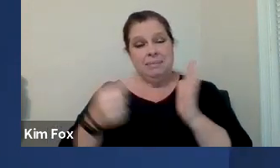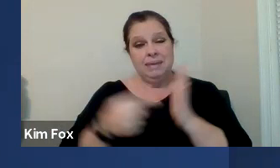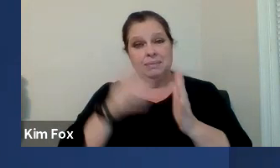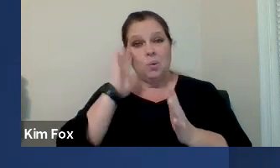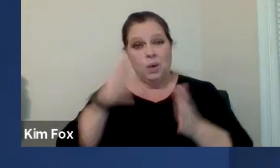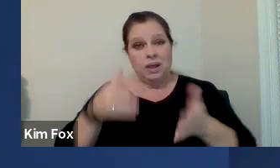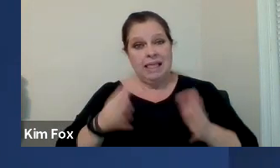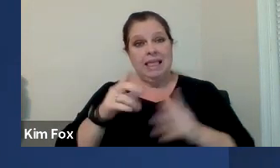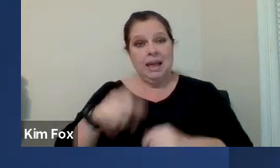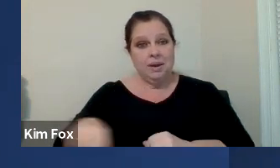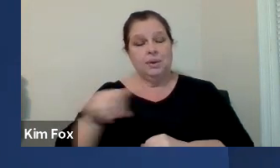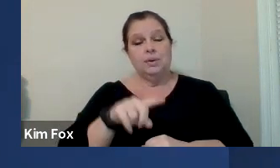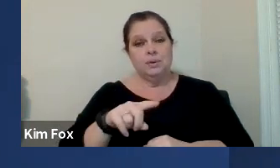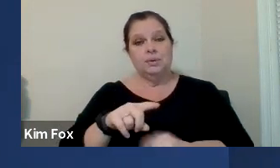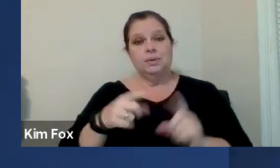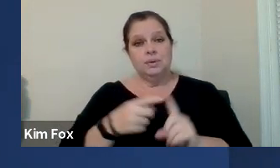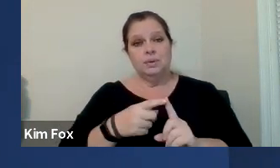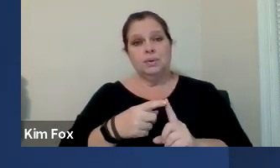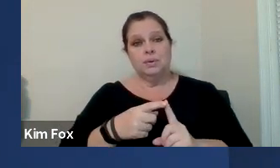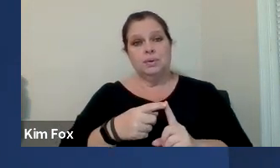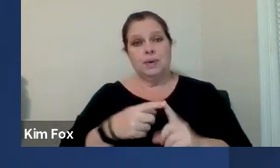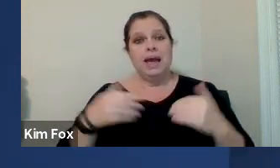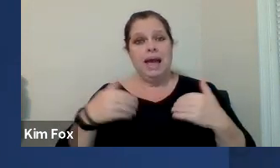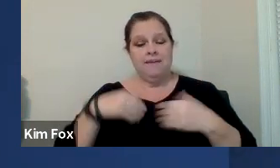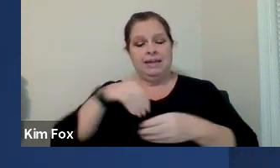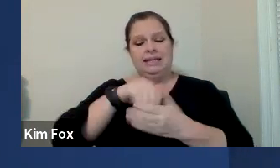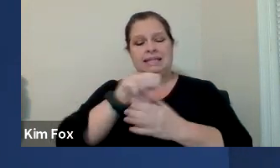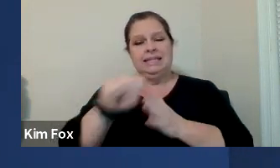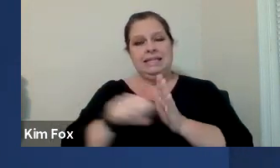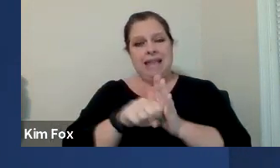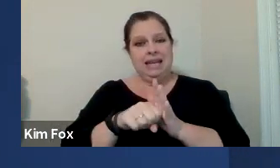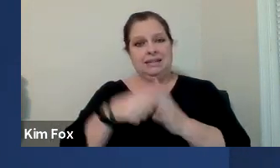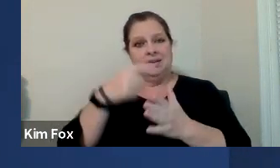allow you to have in-state rates.